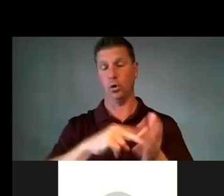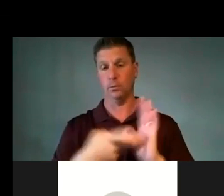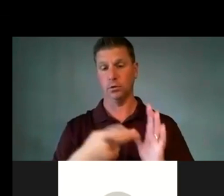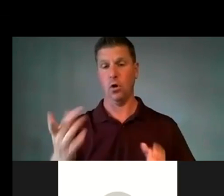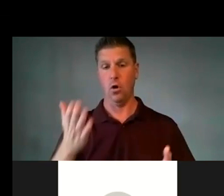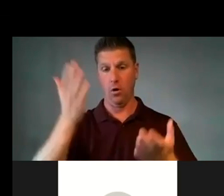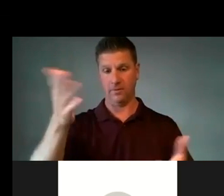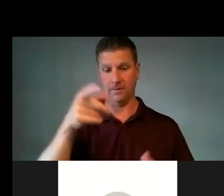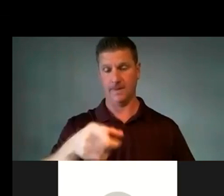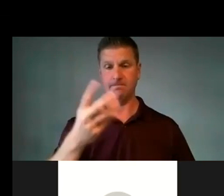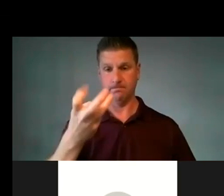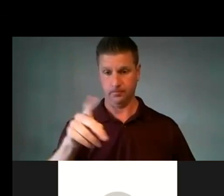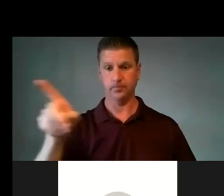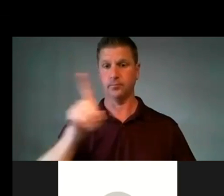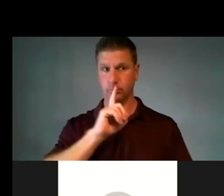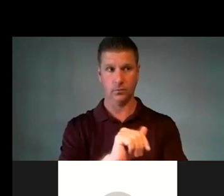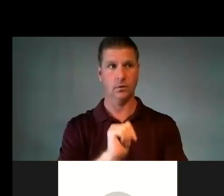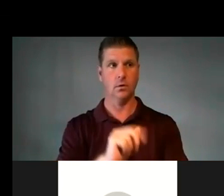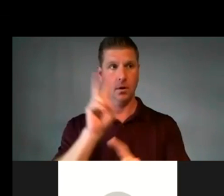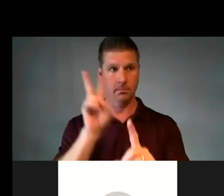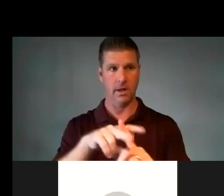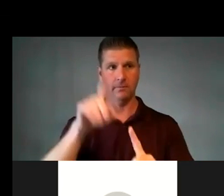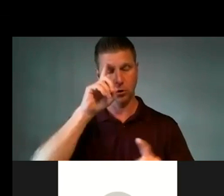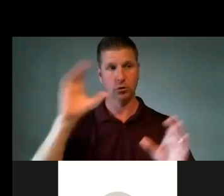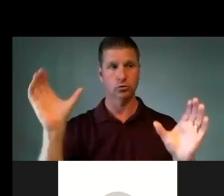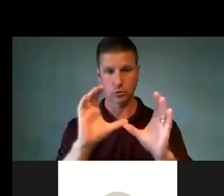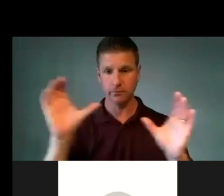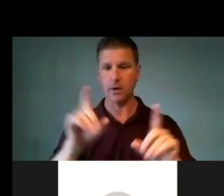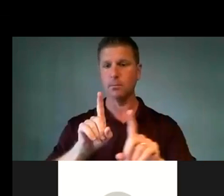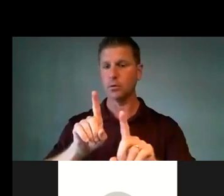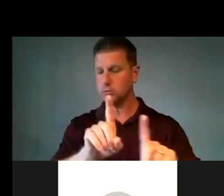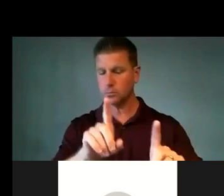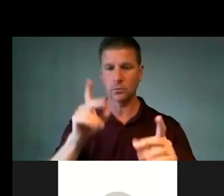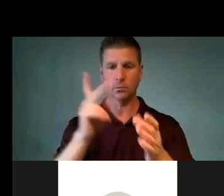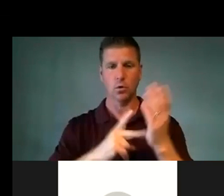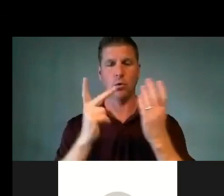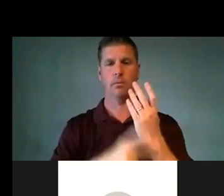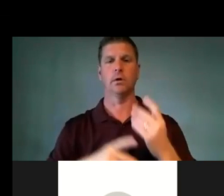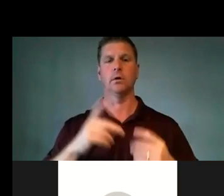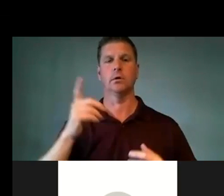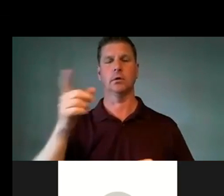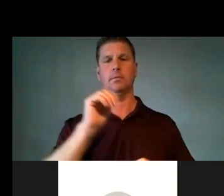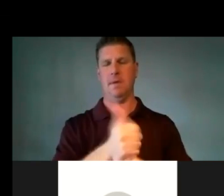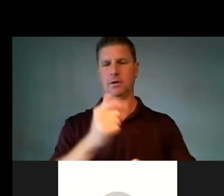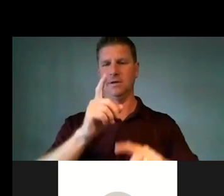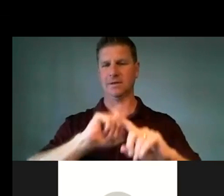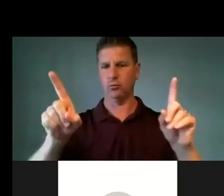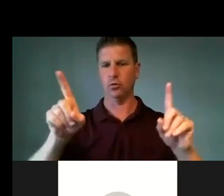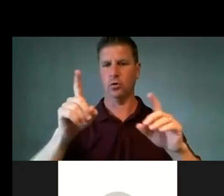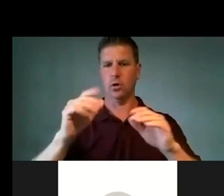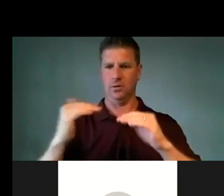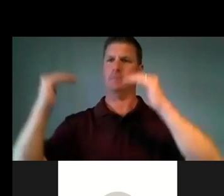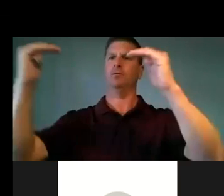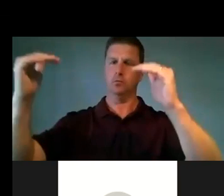they do apply for any certified apprenticeship programs, they start off at a different level, and they have a much